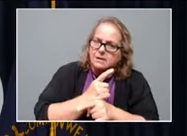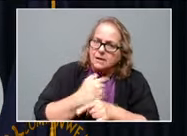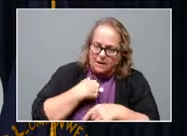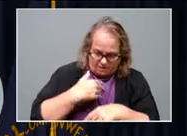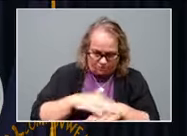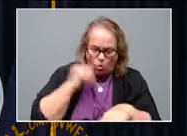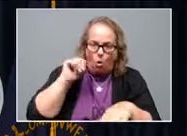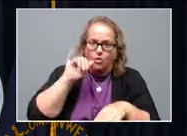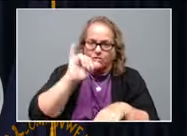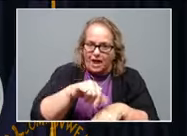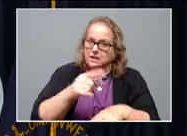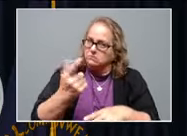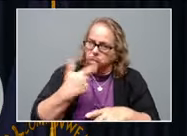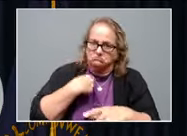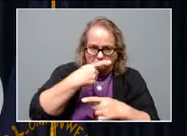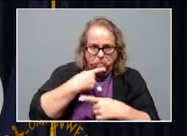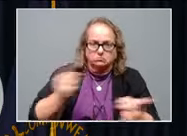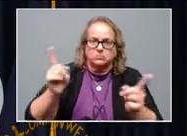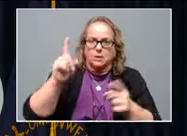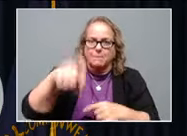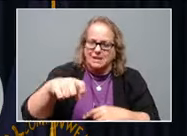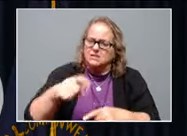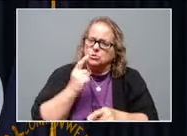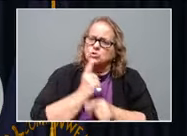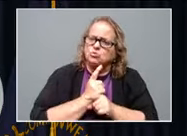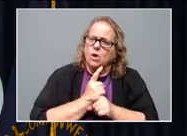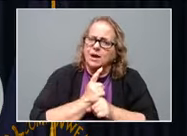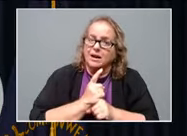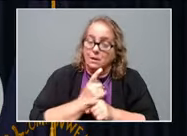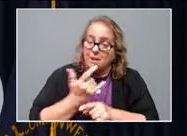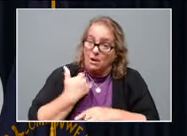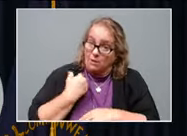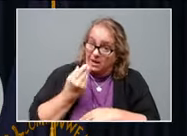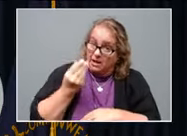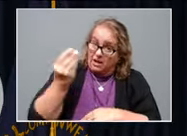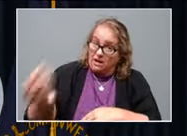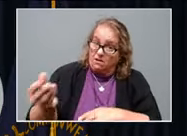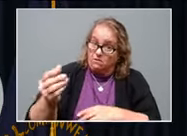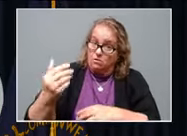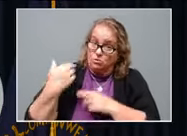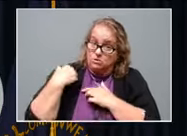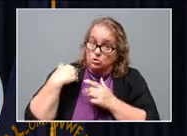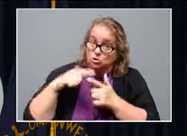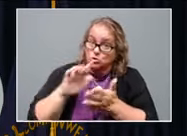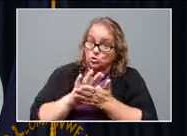to others that are exposed to significantly more pressure. It's unfortunate that the school